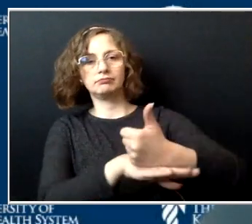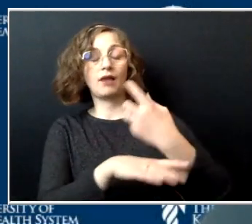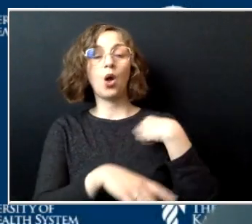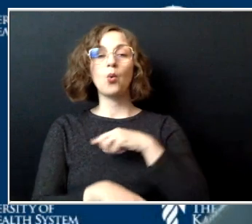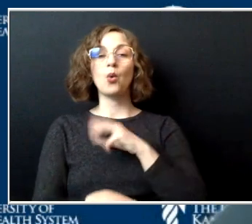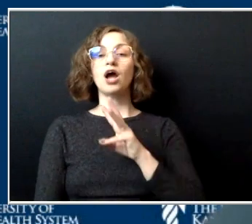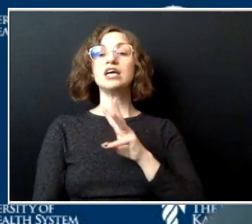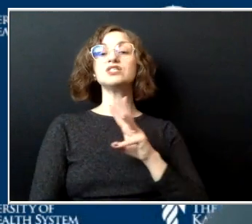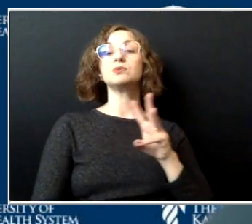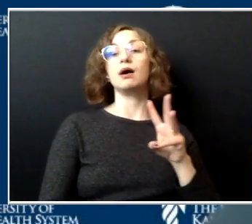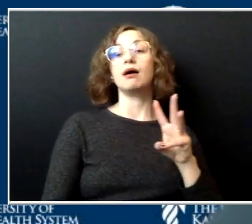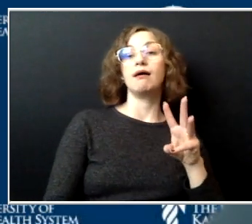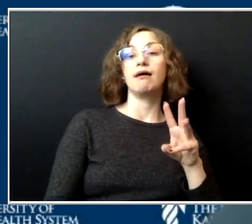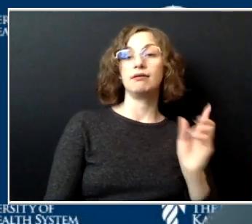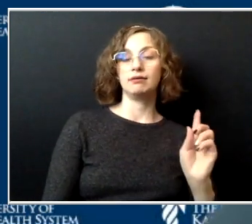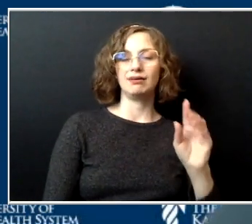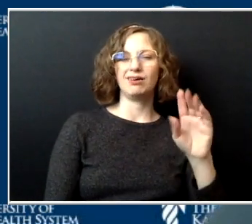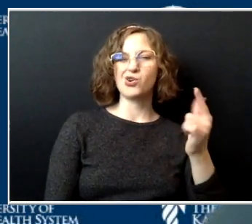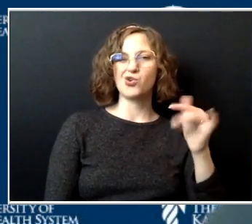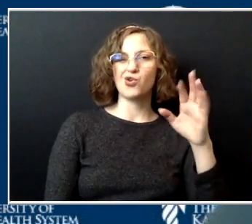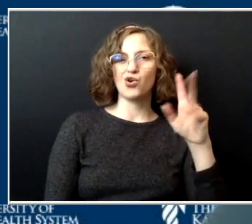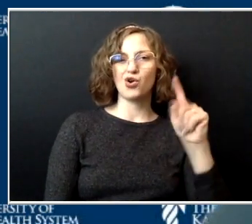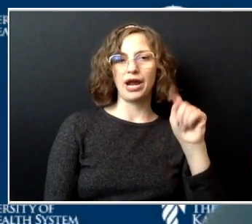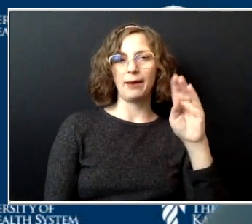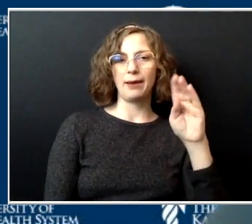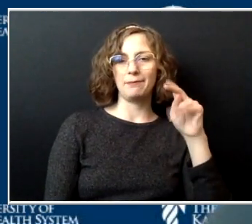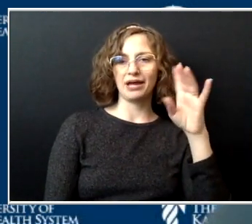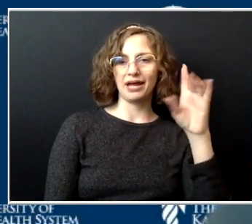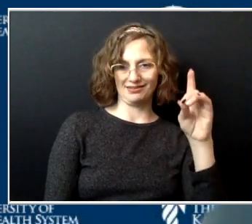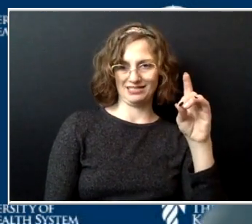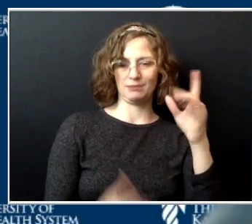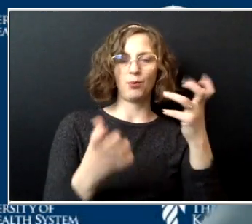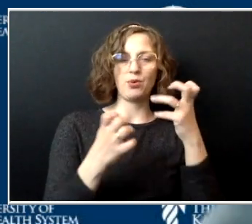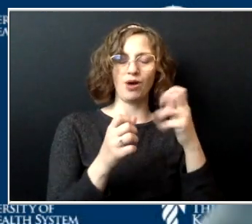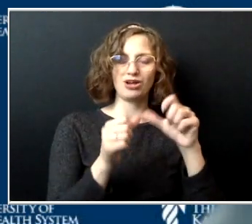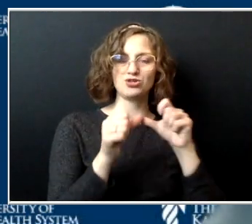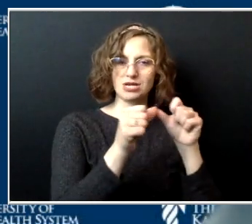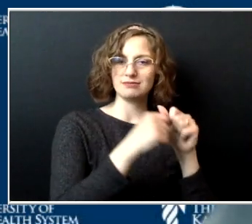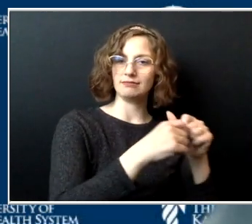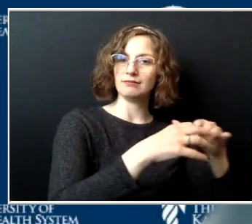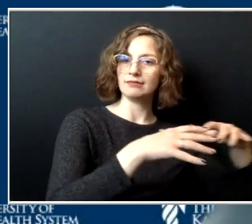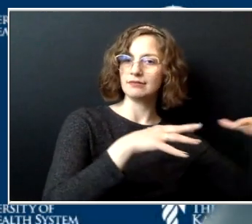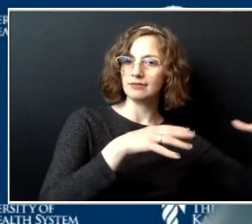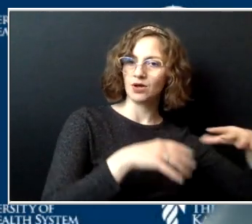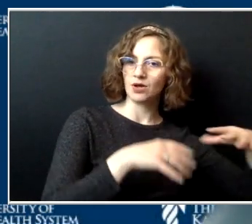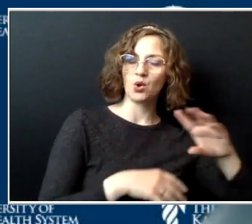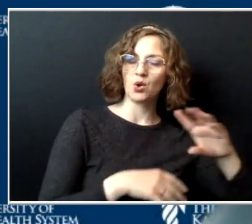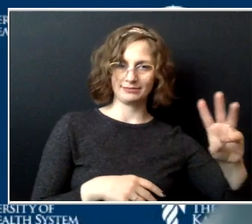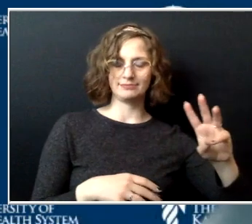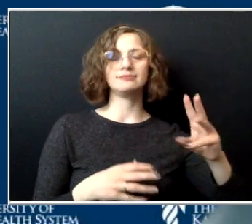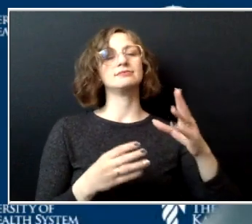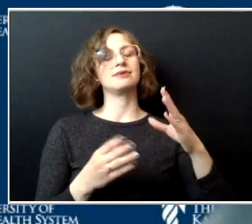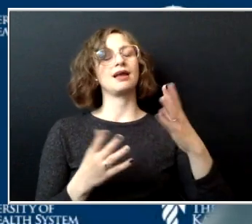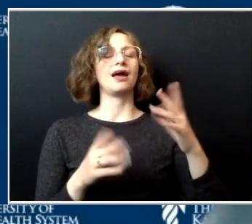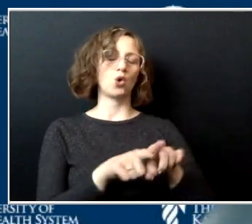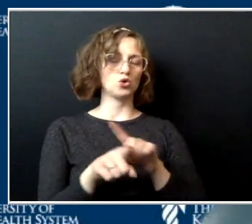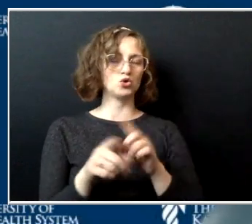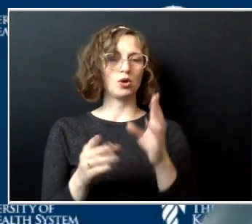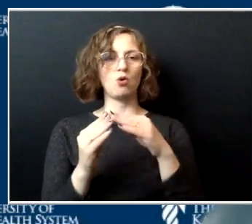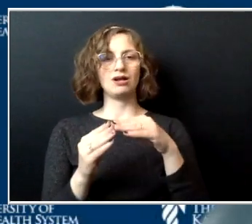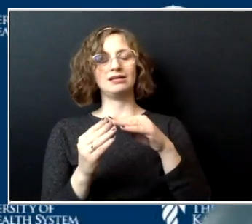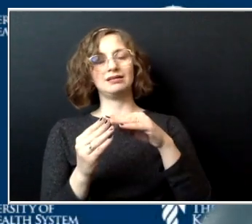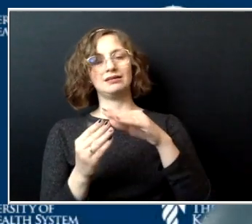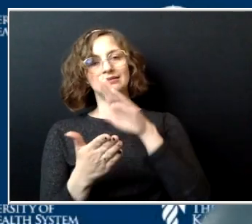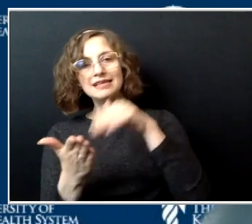Bend, providing those type of services, but we'd like to expand to other areas in central and southwest and